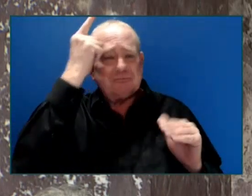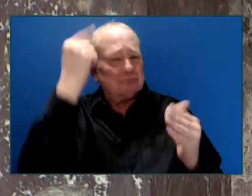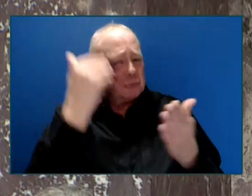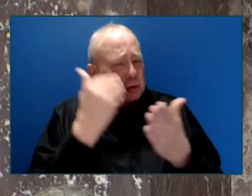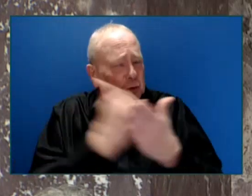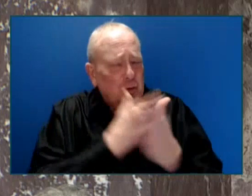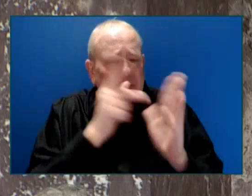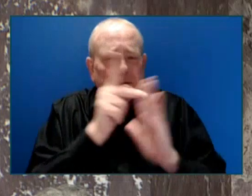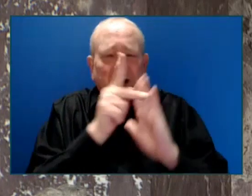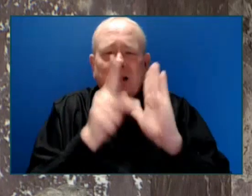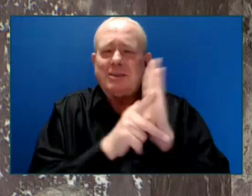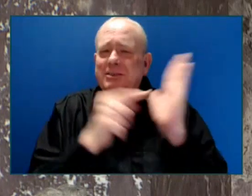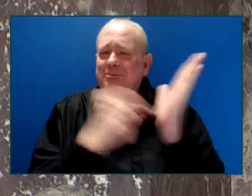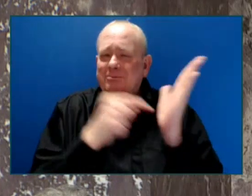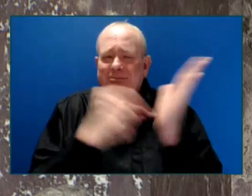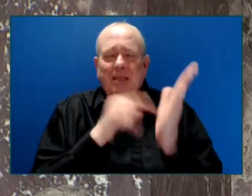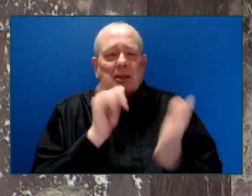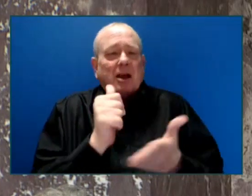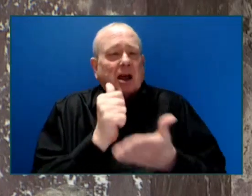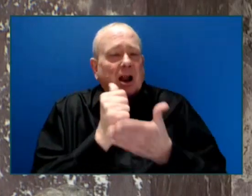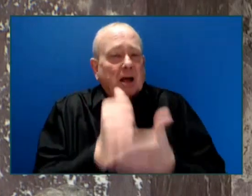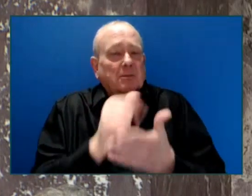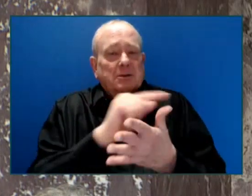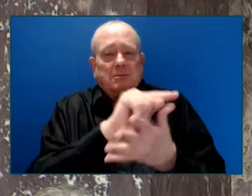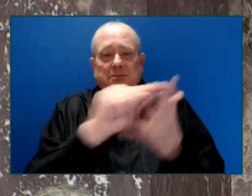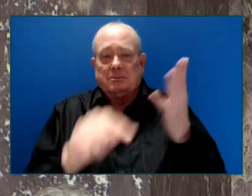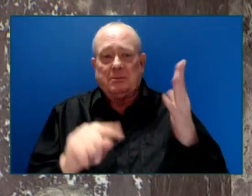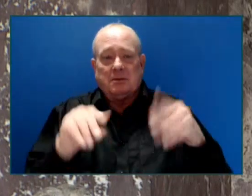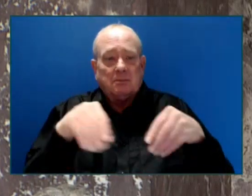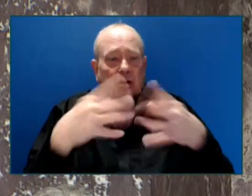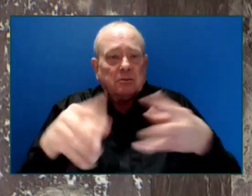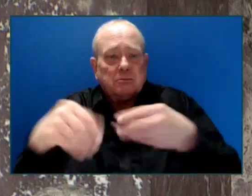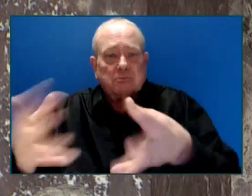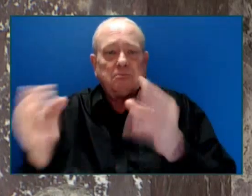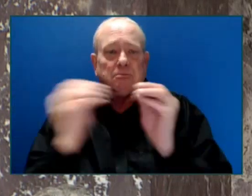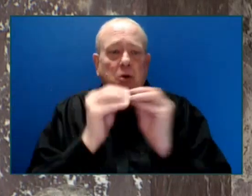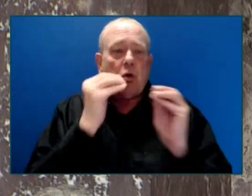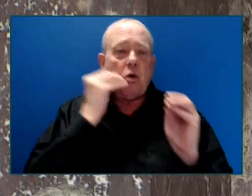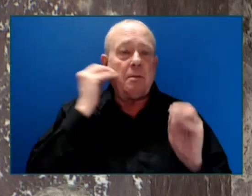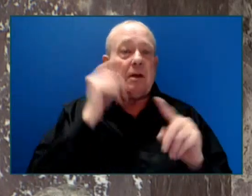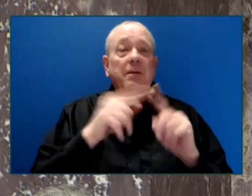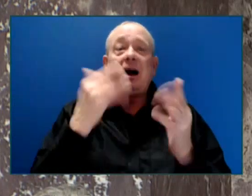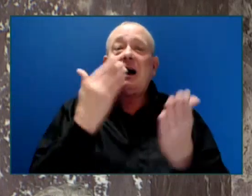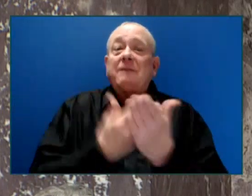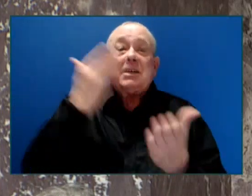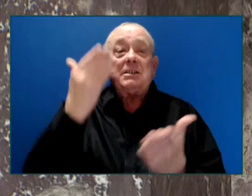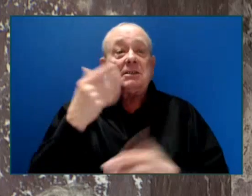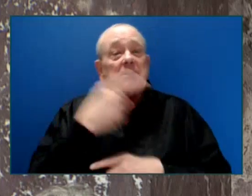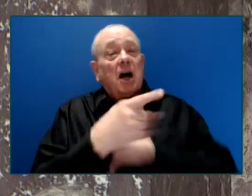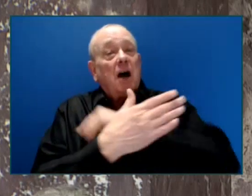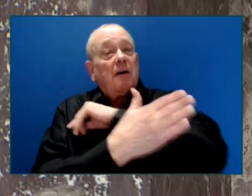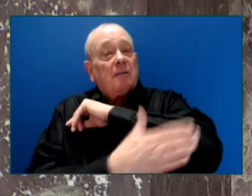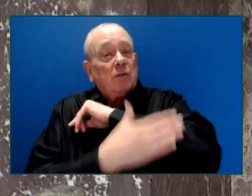side of the equation, and the evidence for this is in New Zealand, and that has had an impact on house prices there as well. Casey Edge, Executive